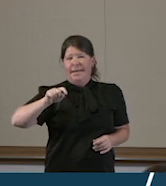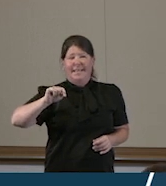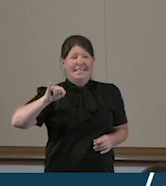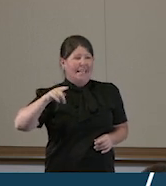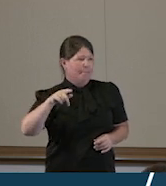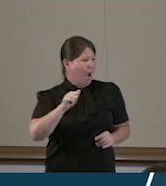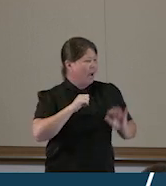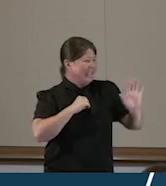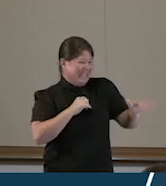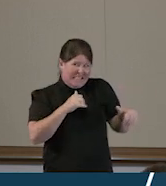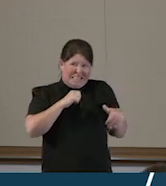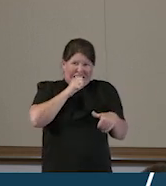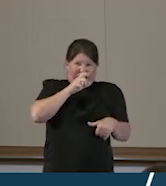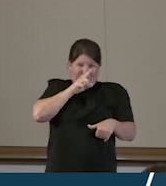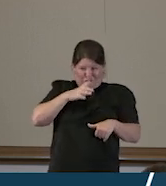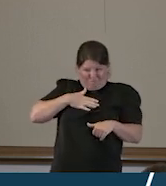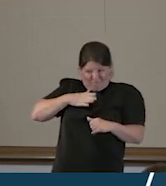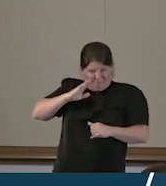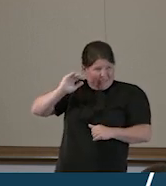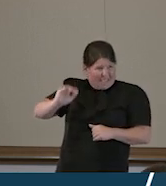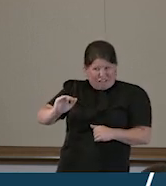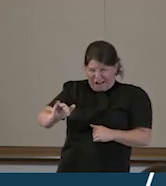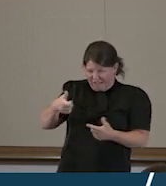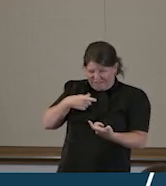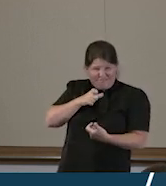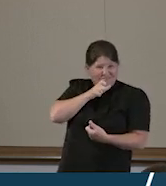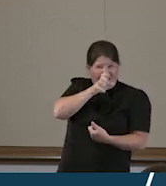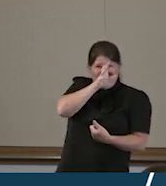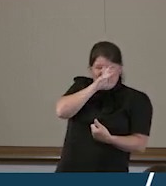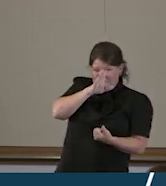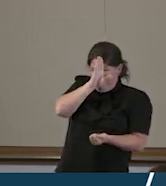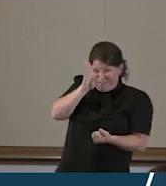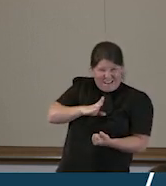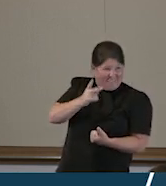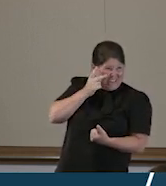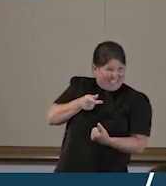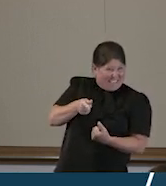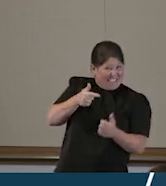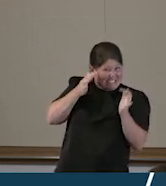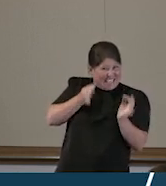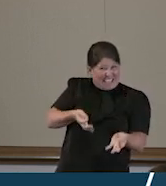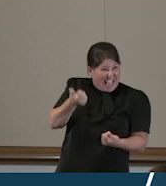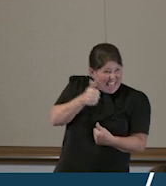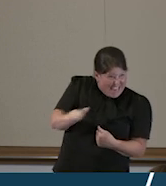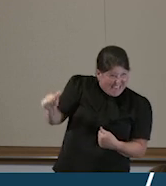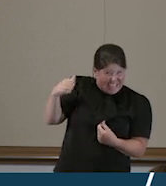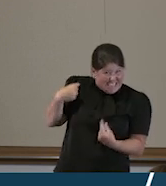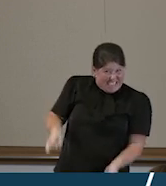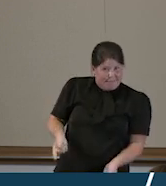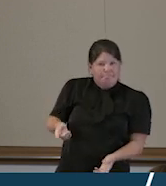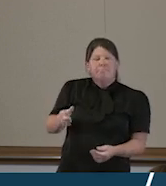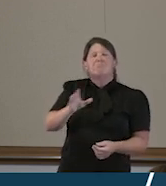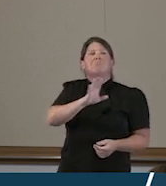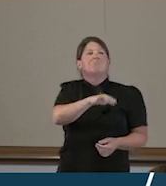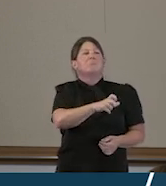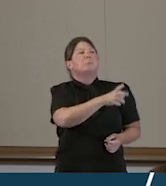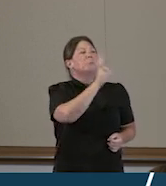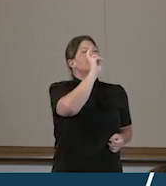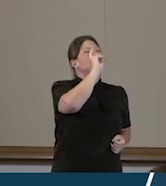child. They're nonverbal. They're unable to make decisions. I've never seen them make a decision in their life. And I say, okay, well, let's see about